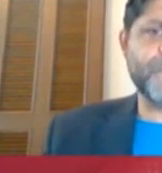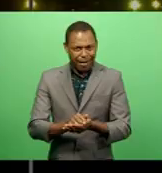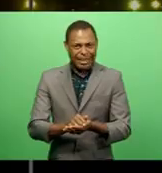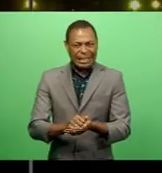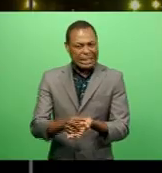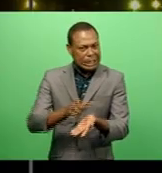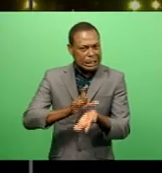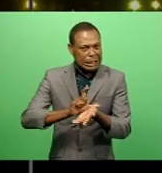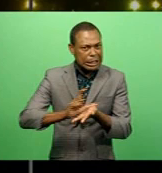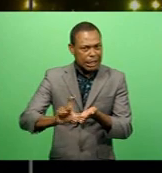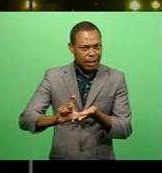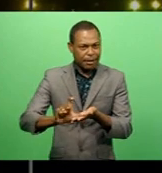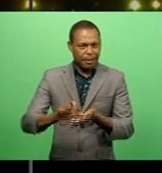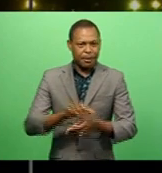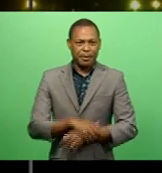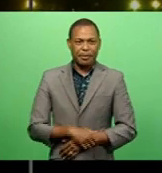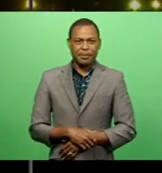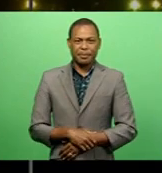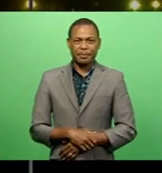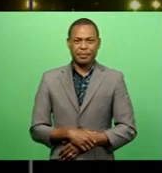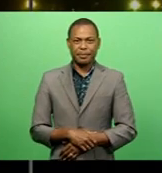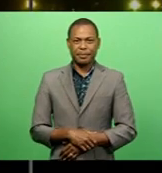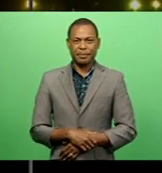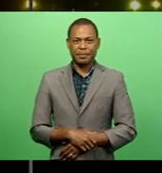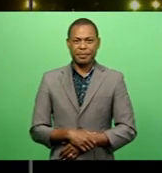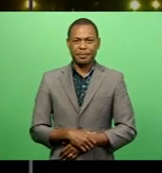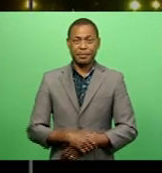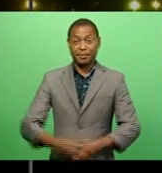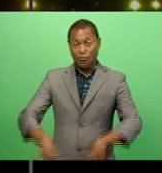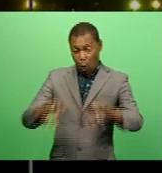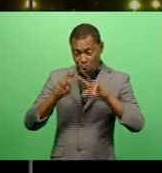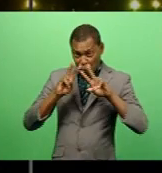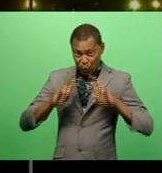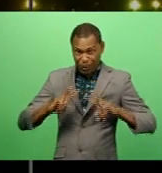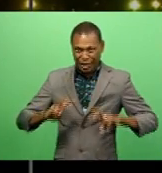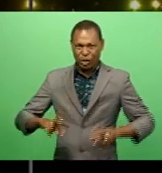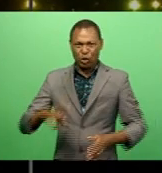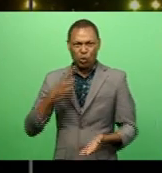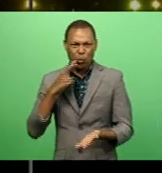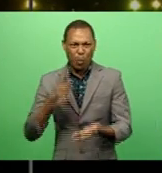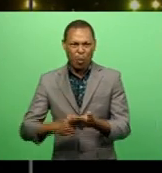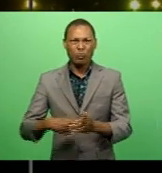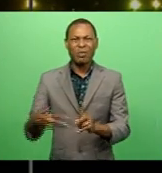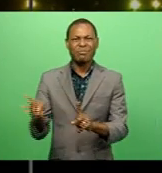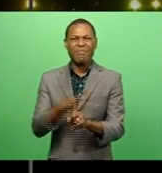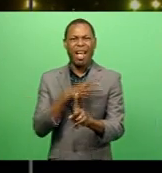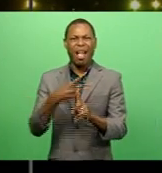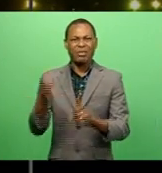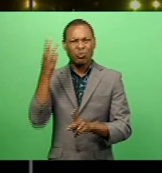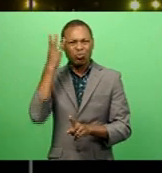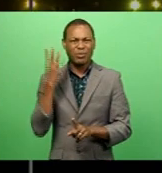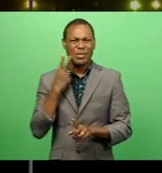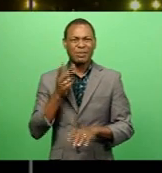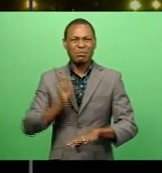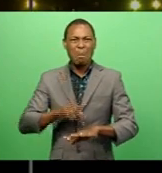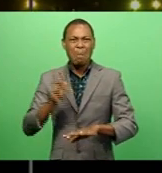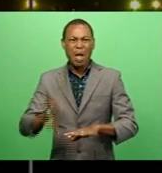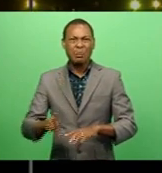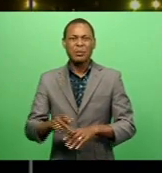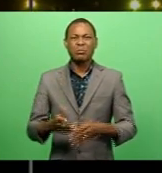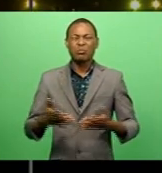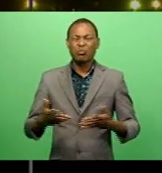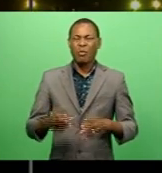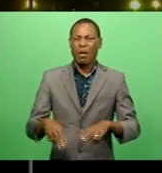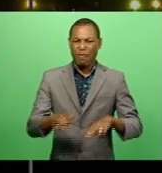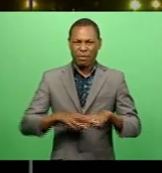transparency. A research report on violence against women in Parliament was launched today, covering Fiji, Papua New Guinea